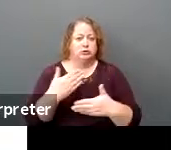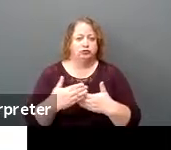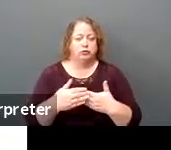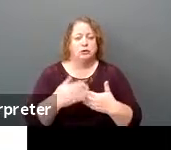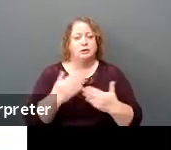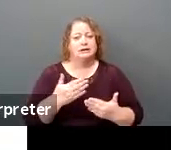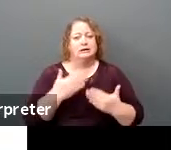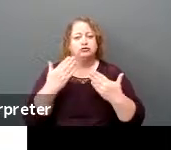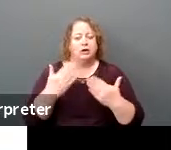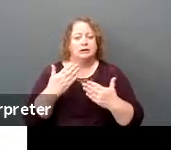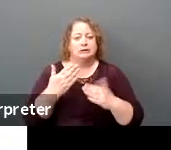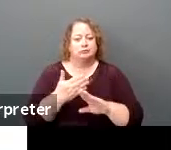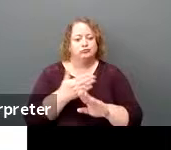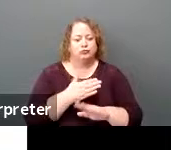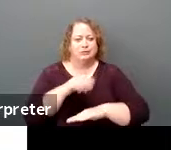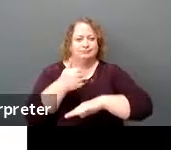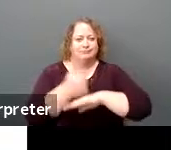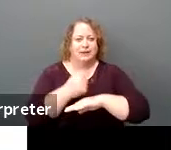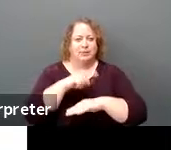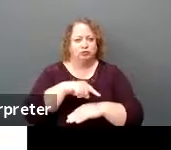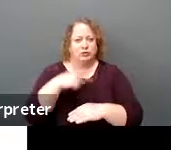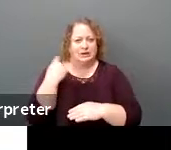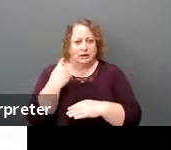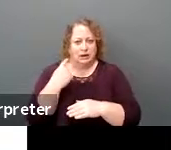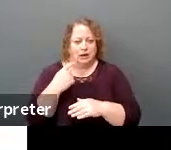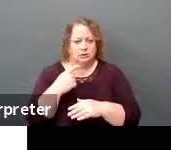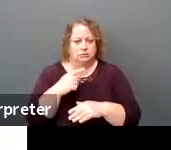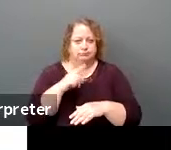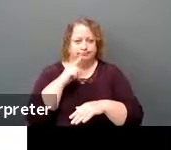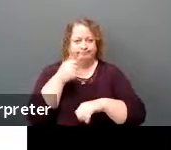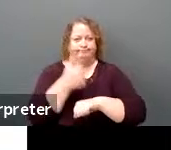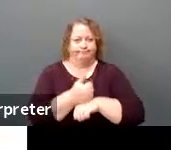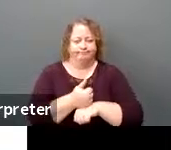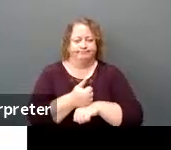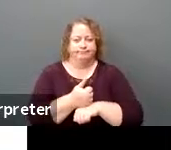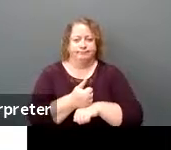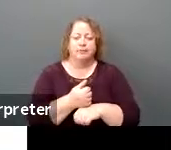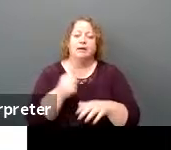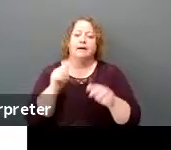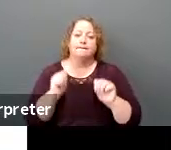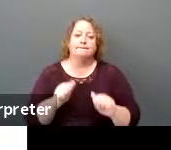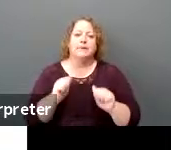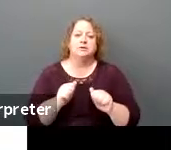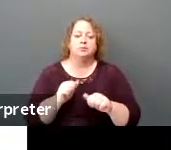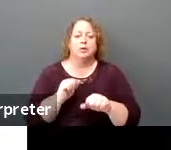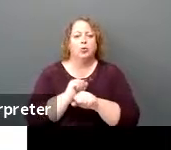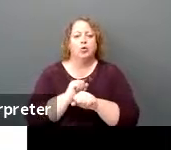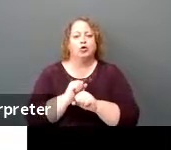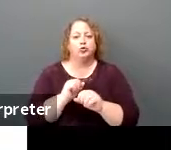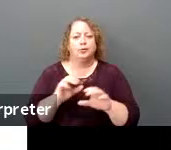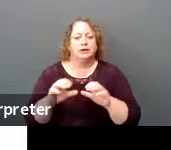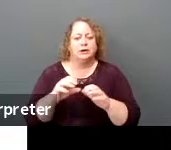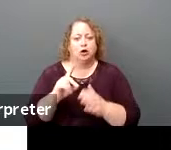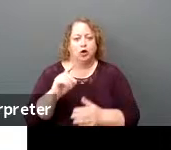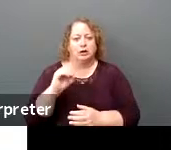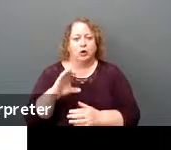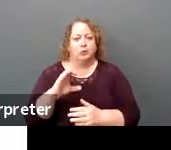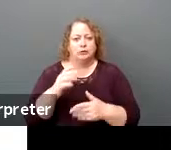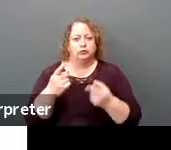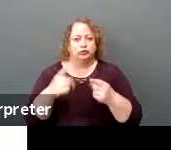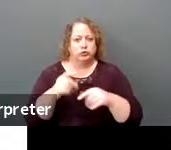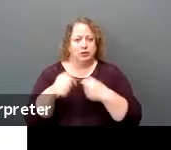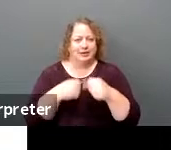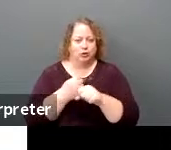They've suggested the pre-established deadlines remain firm, and then possible work to be done on documents throughout the